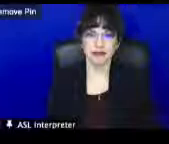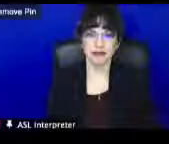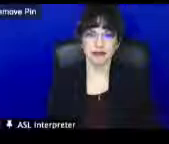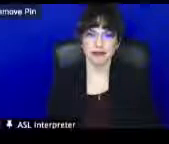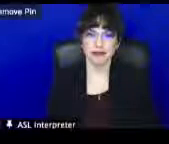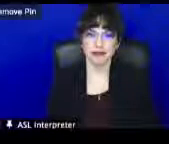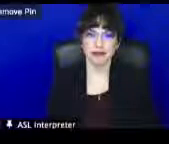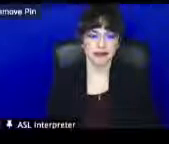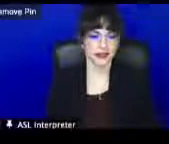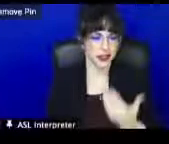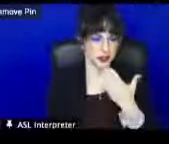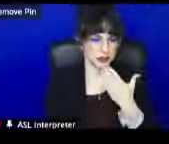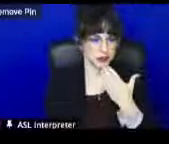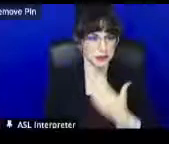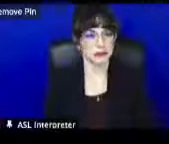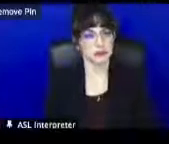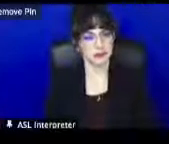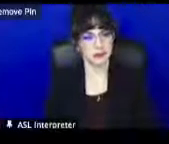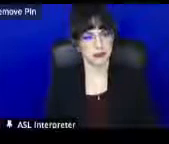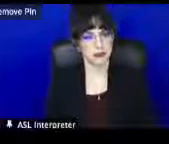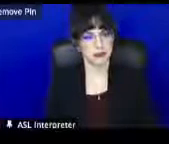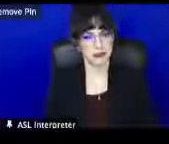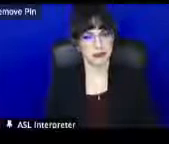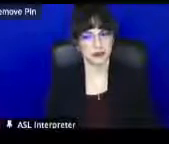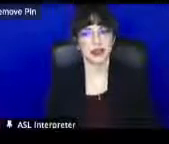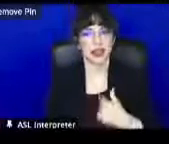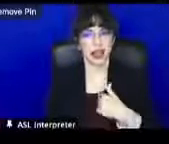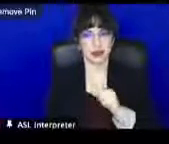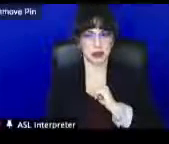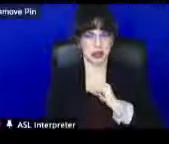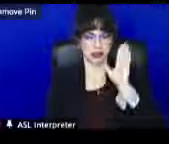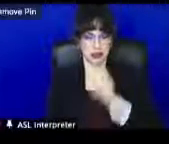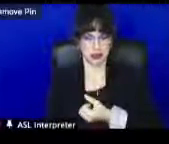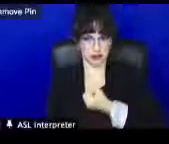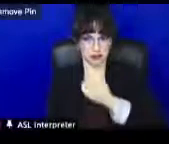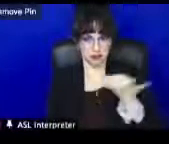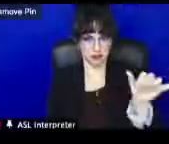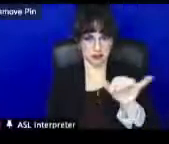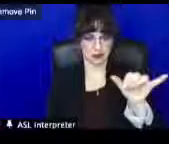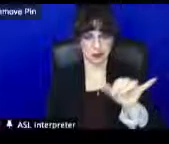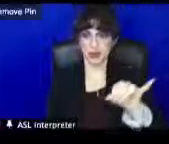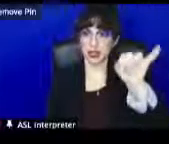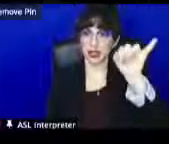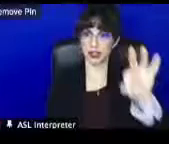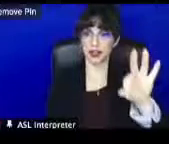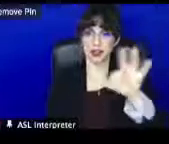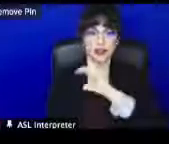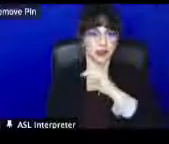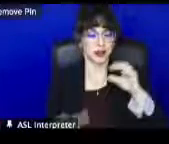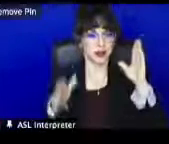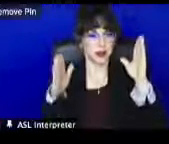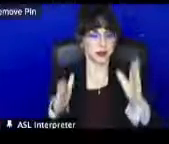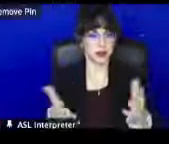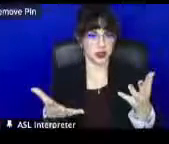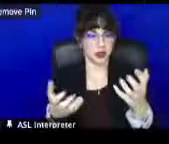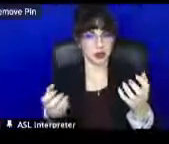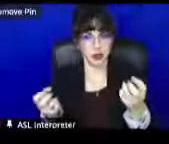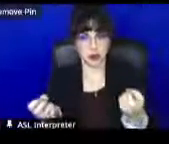Thank you. And I'll also say this, if a commissioner would like to pose